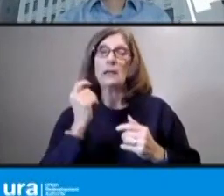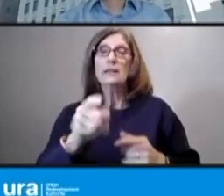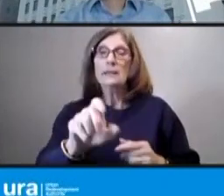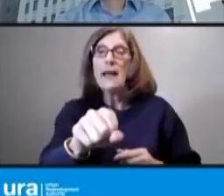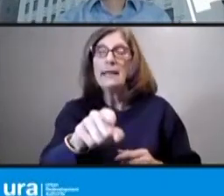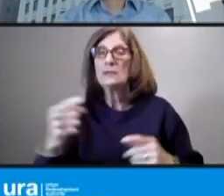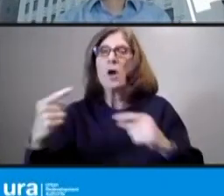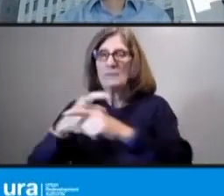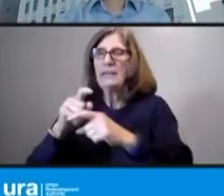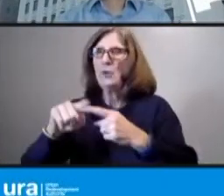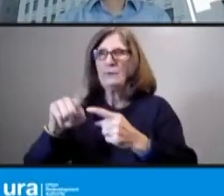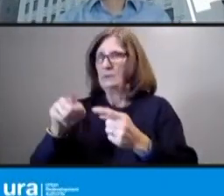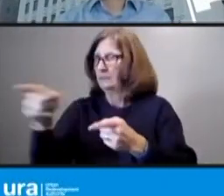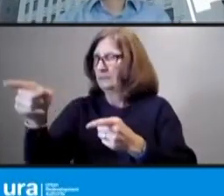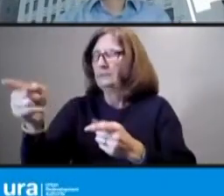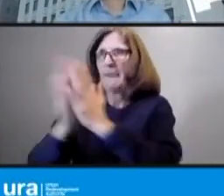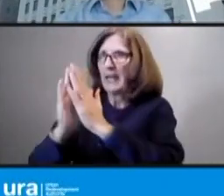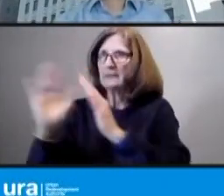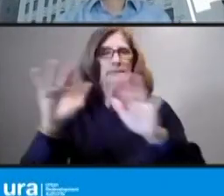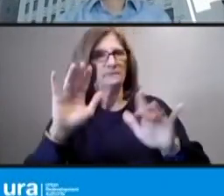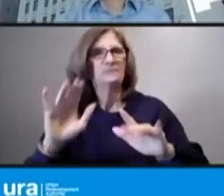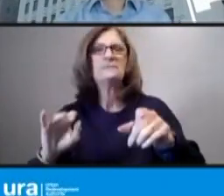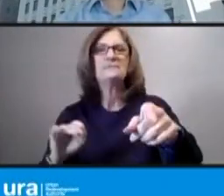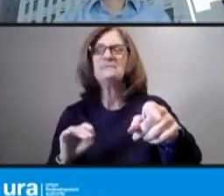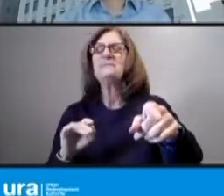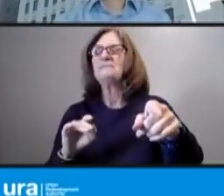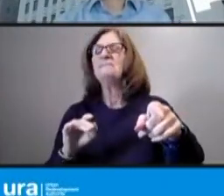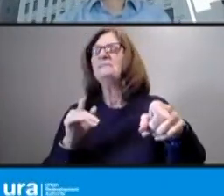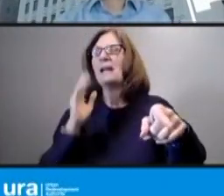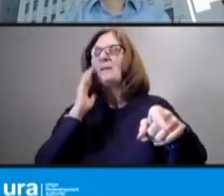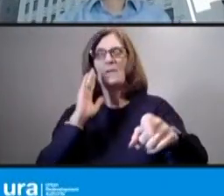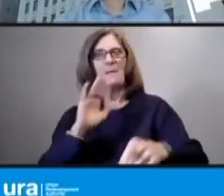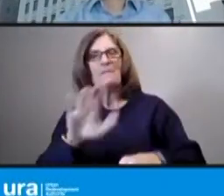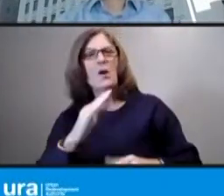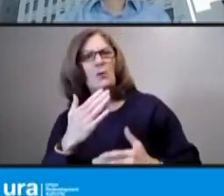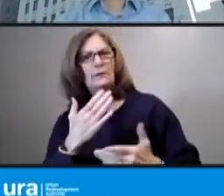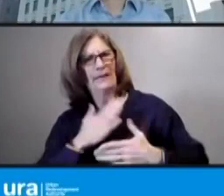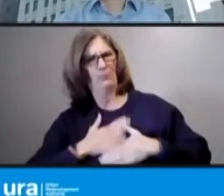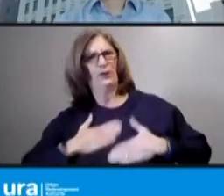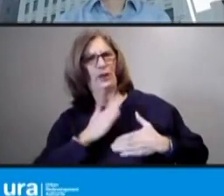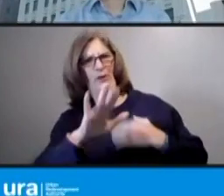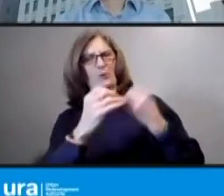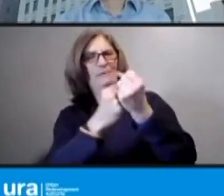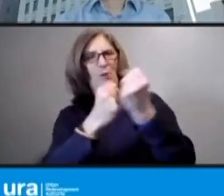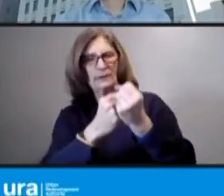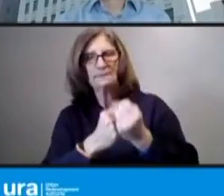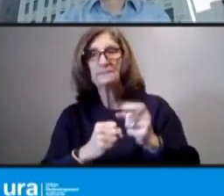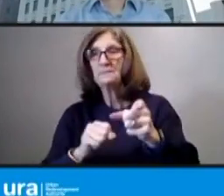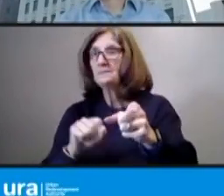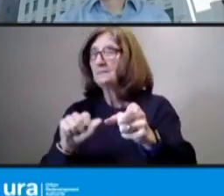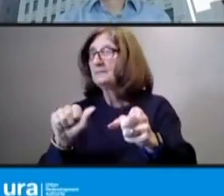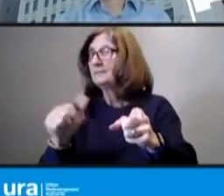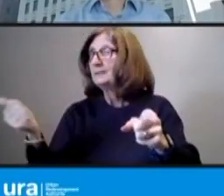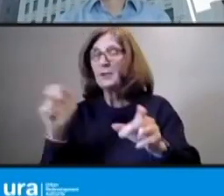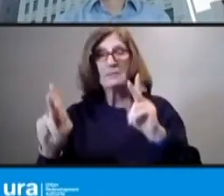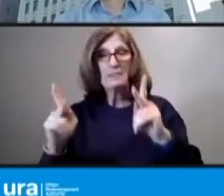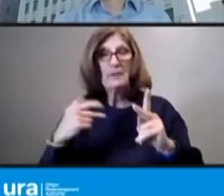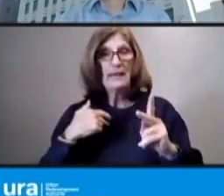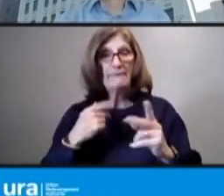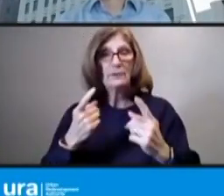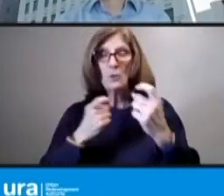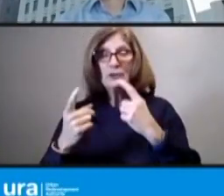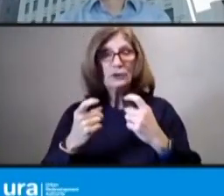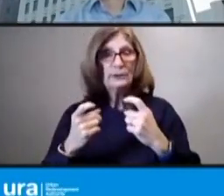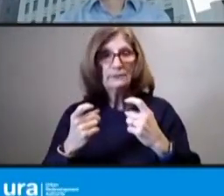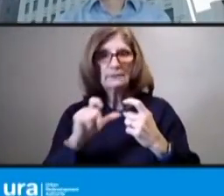complicated. Anyway, I appreciate that. Continue. Does anybody else have any questions or thoughts or comments? I'm sorry.